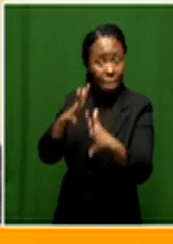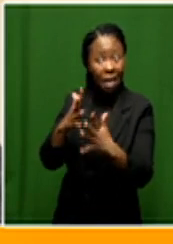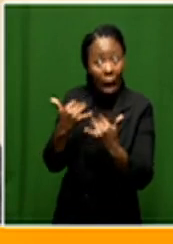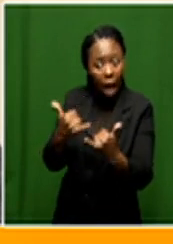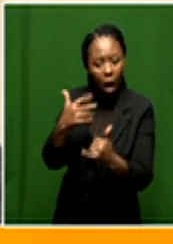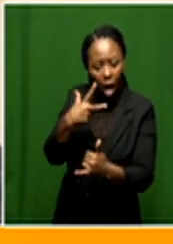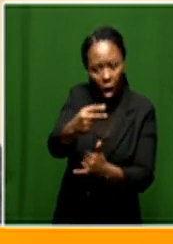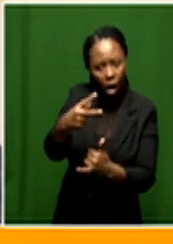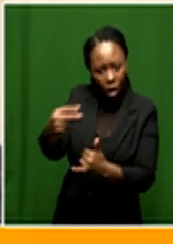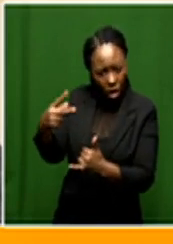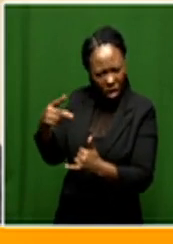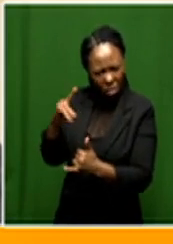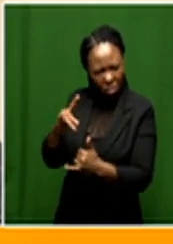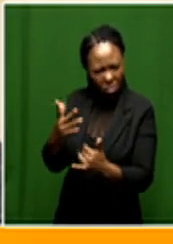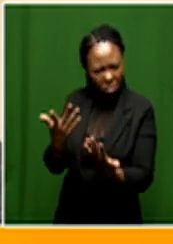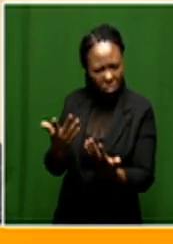now?